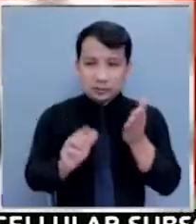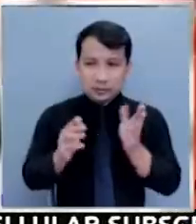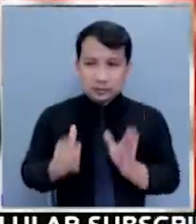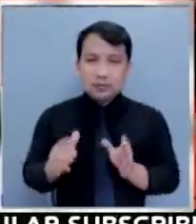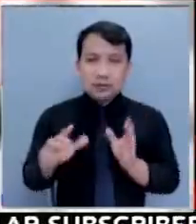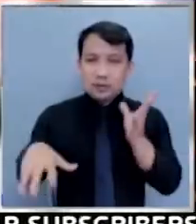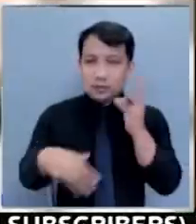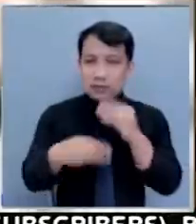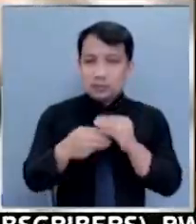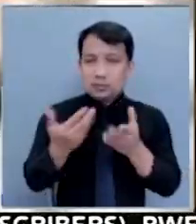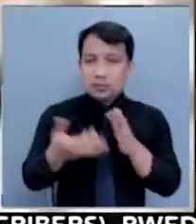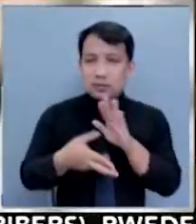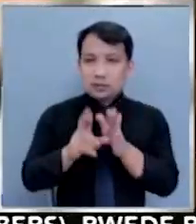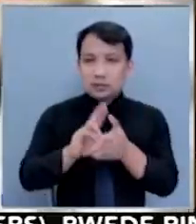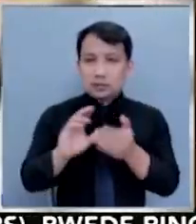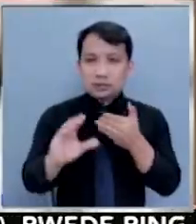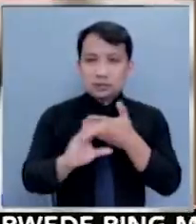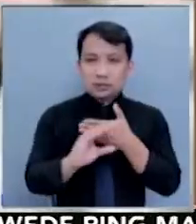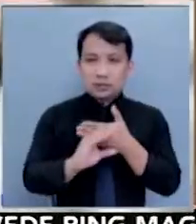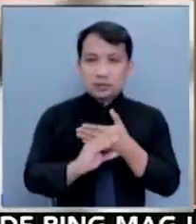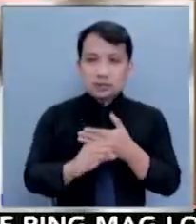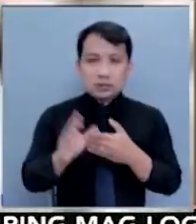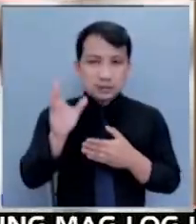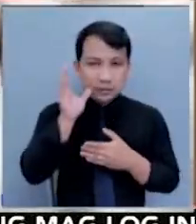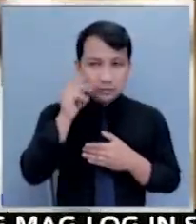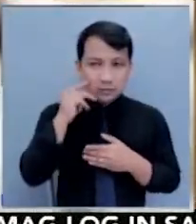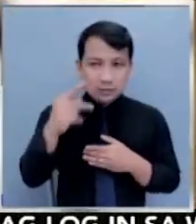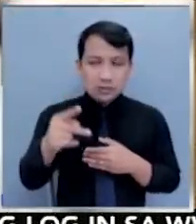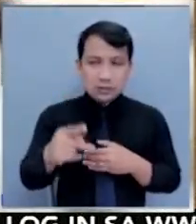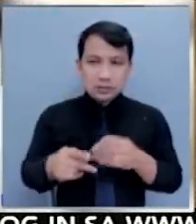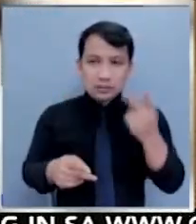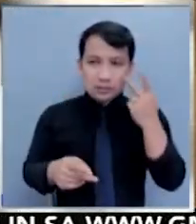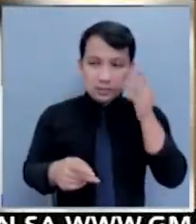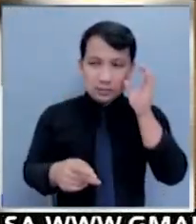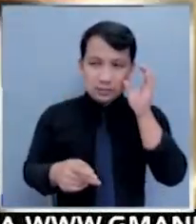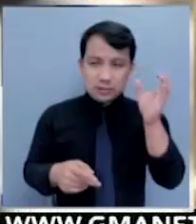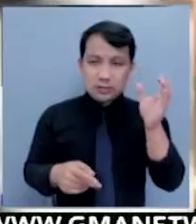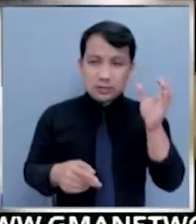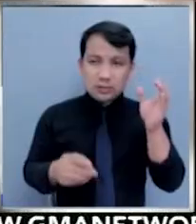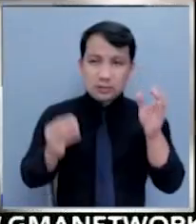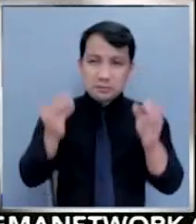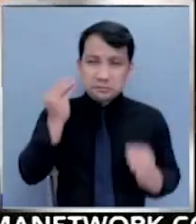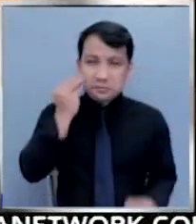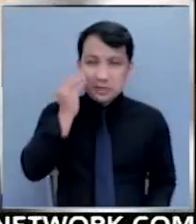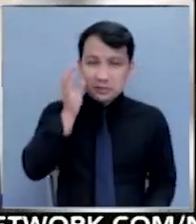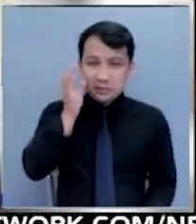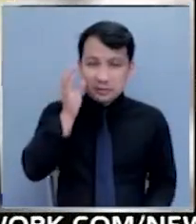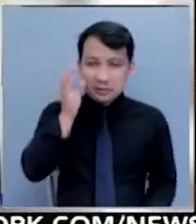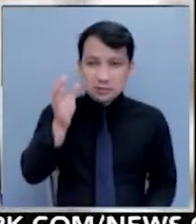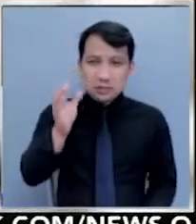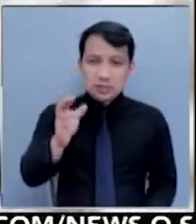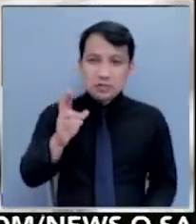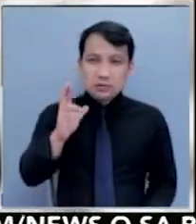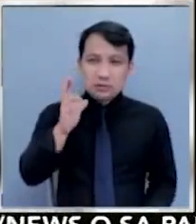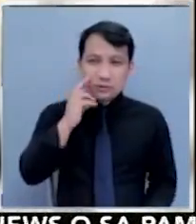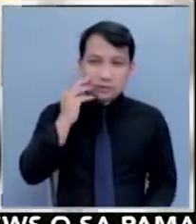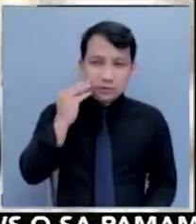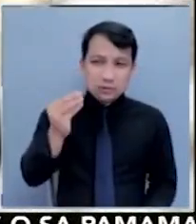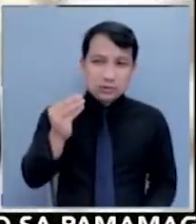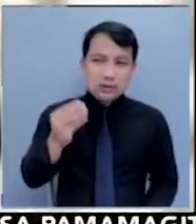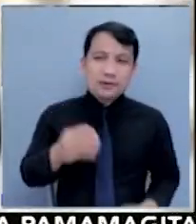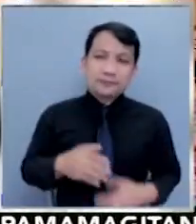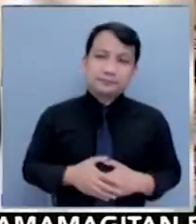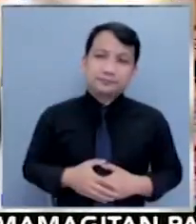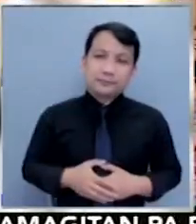ng kanilang kontrata sina Camille Prats, Ken Chan, Max Collins, Rufa May Quinto, at Kim